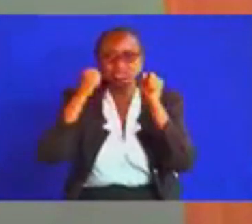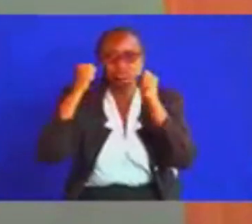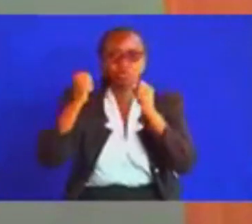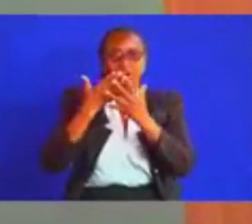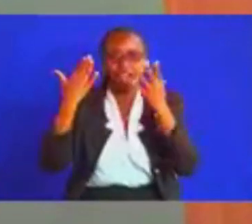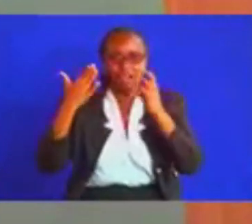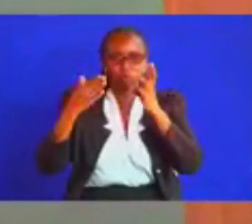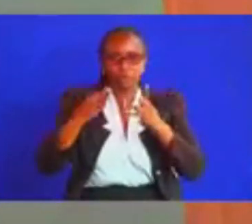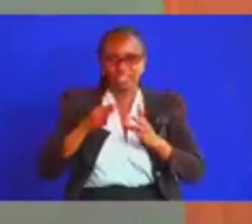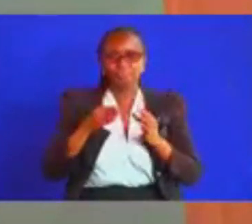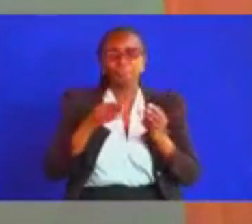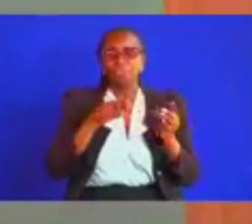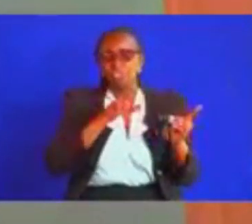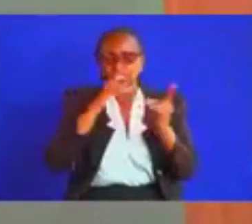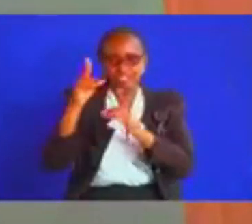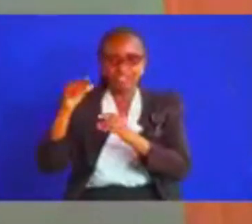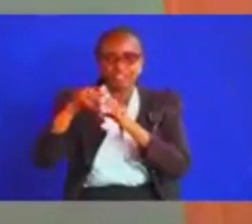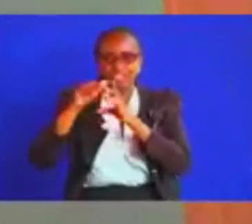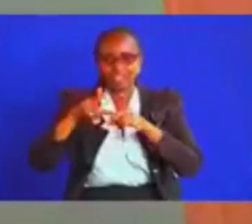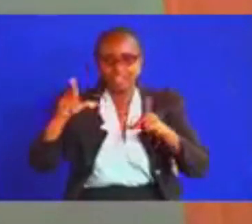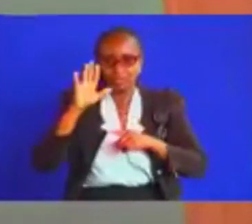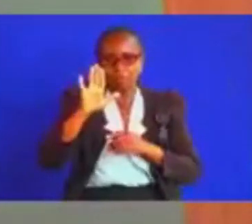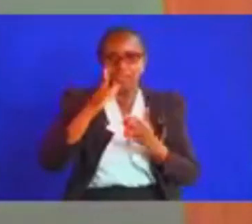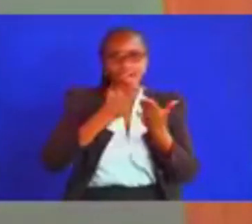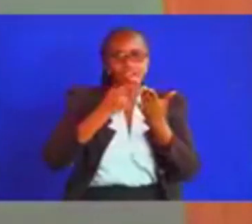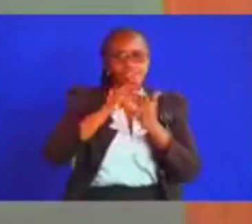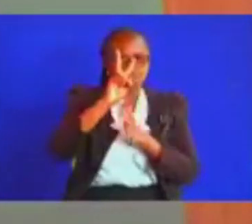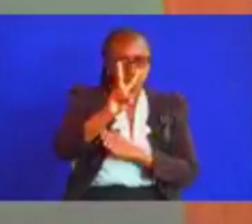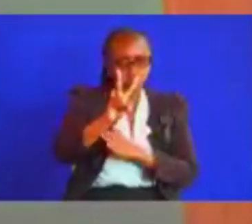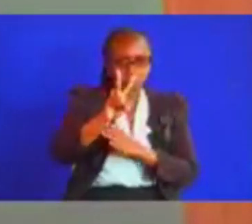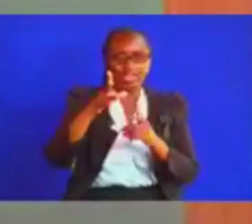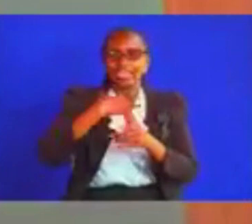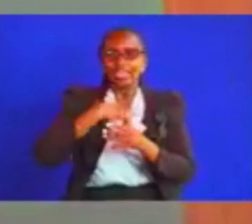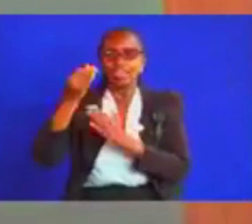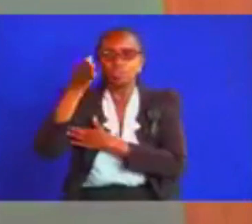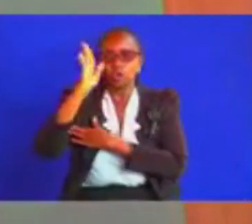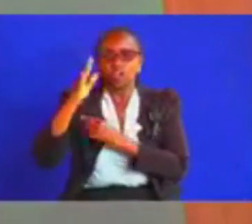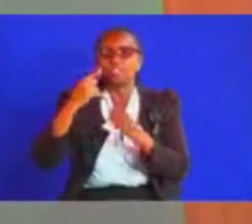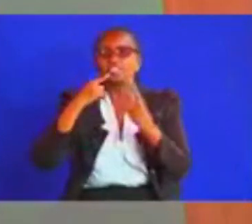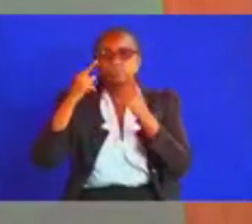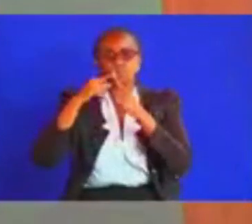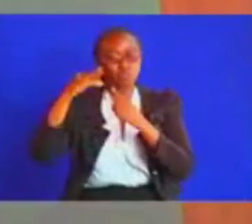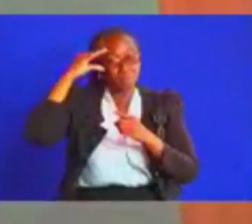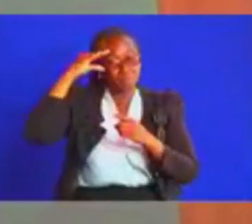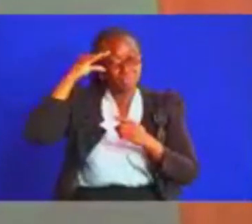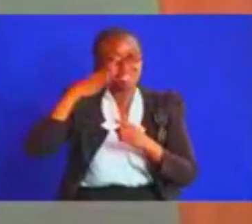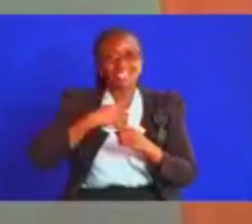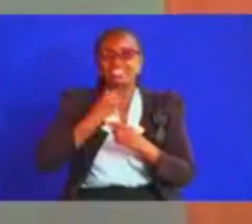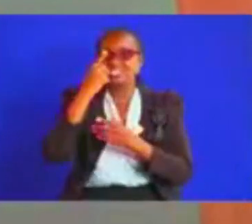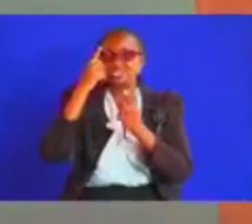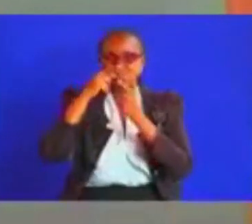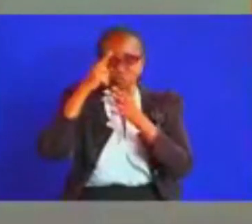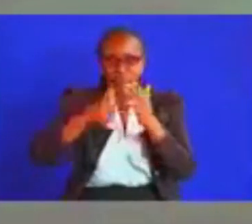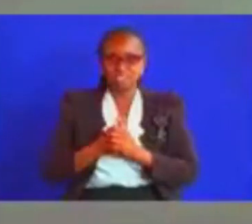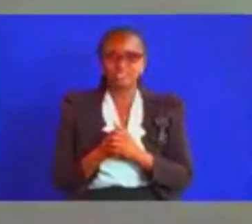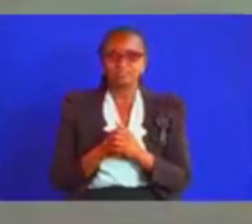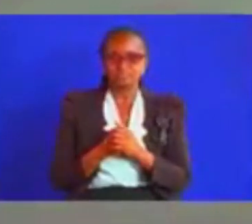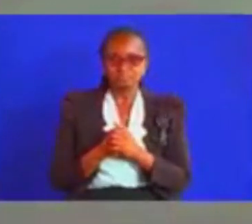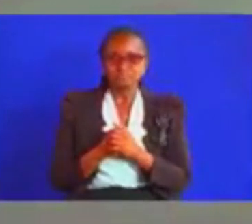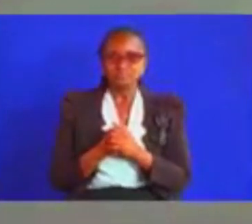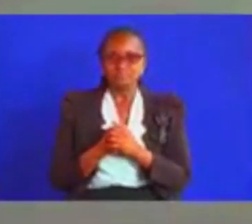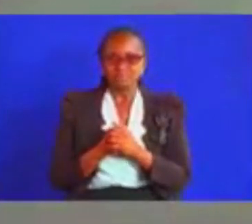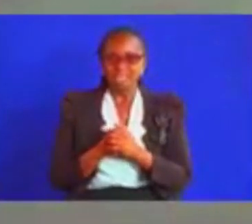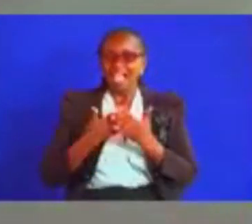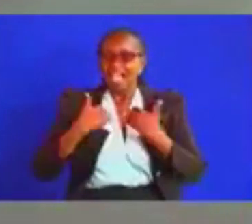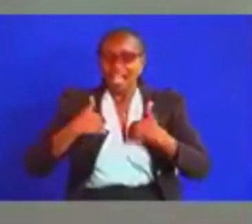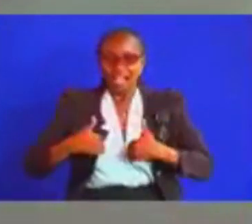he drive them out of his land." Verse 2. "And God spake unto Moses and said unto him," follow carefully now, "I